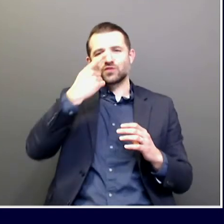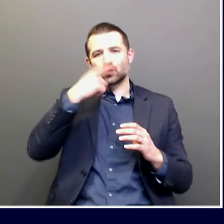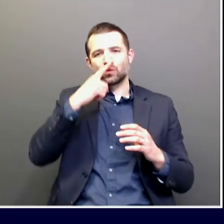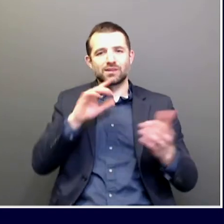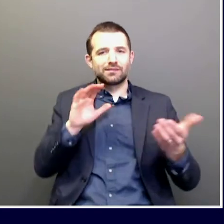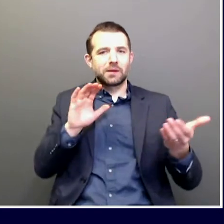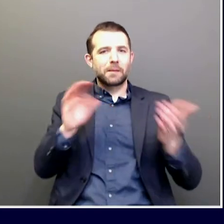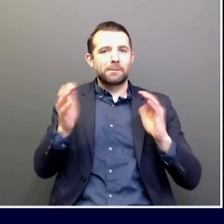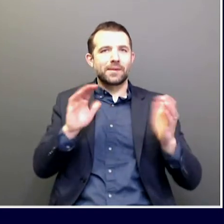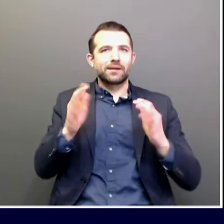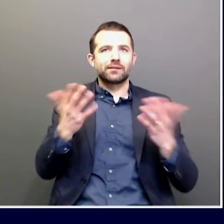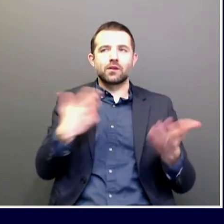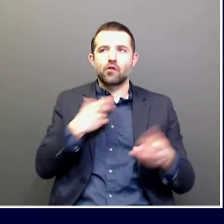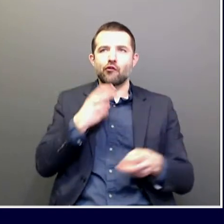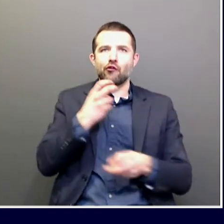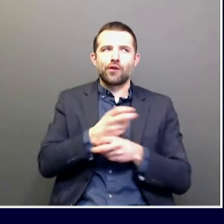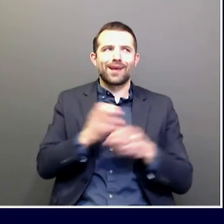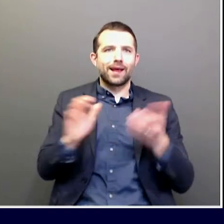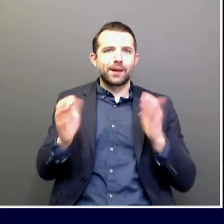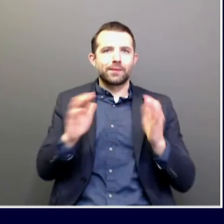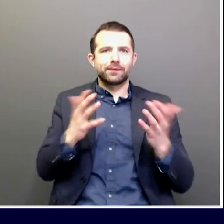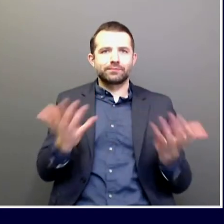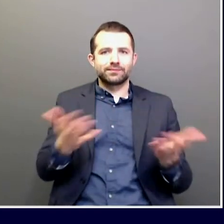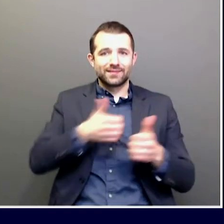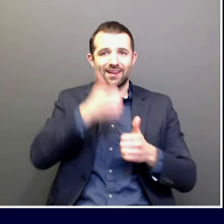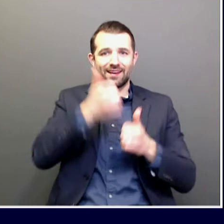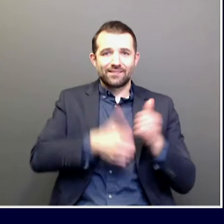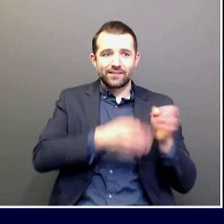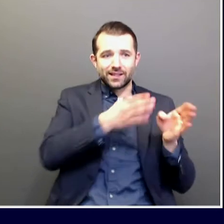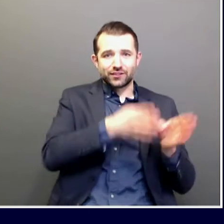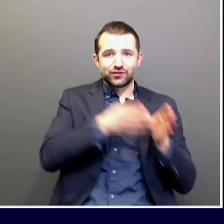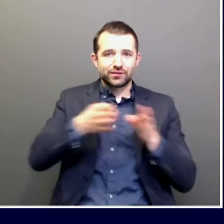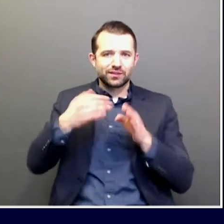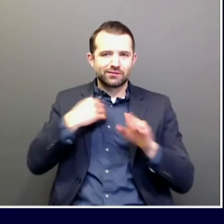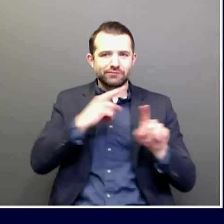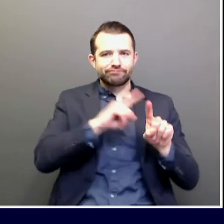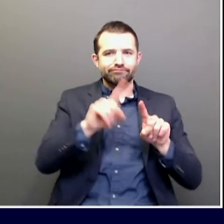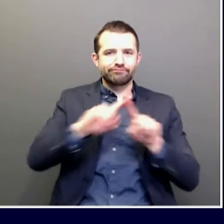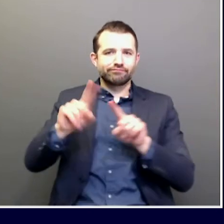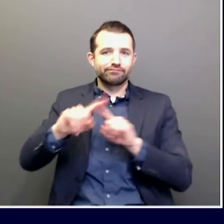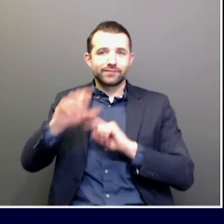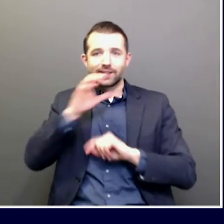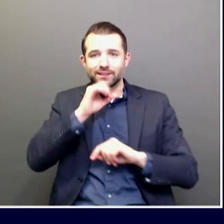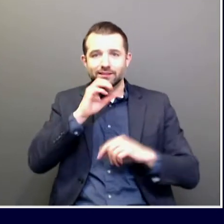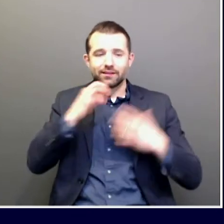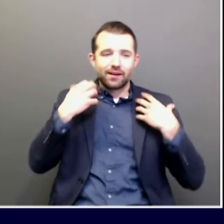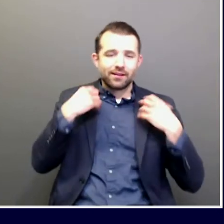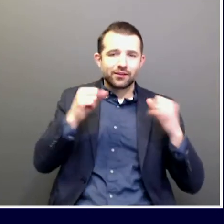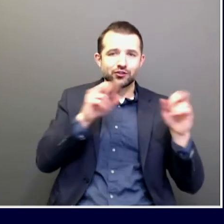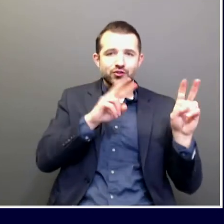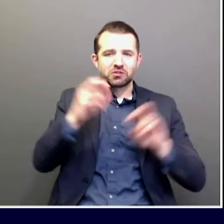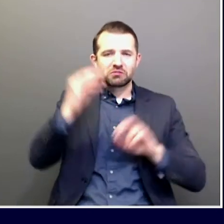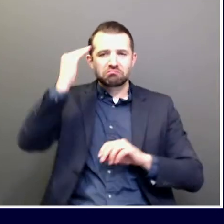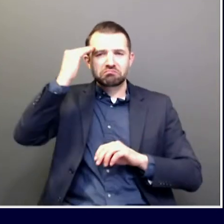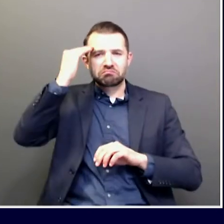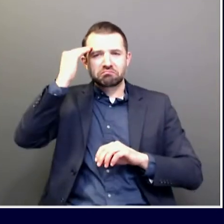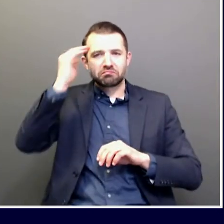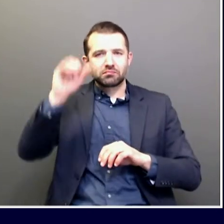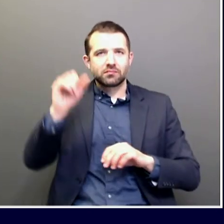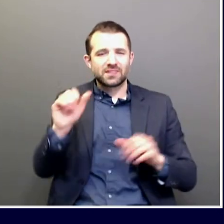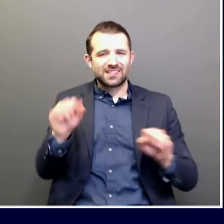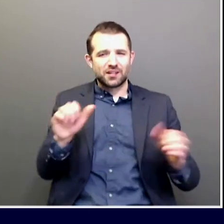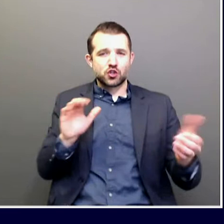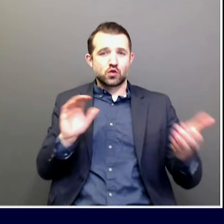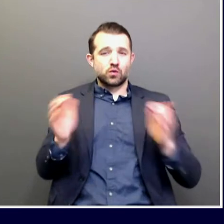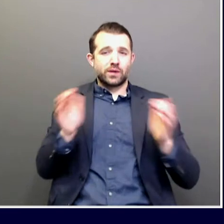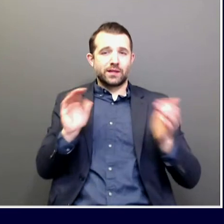had Delta, or just as an example. I'm trying to understand what it means when these symptoms are milder. Sure. Thanks for that